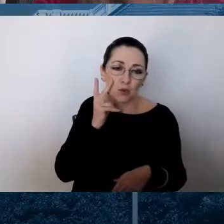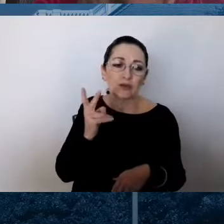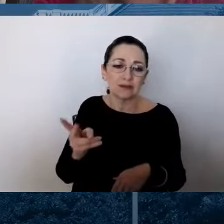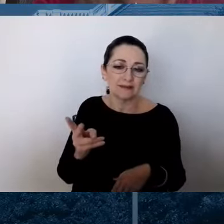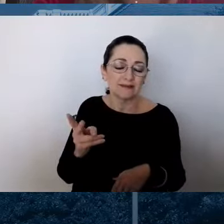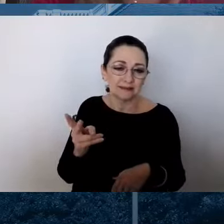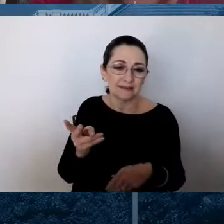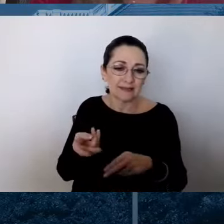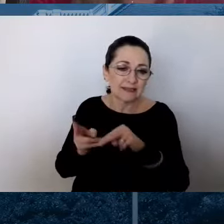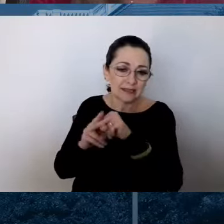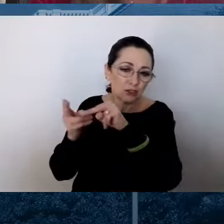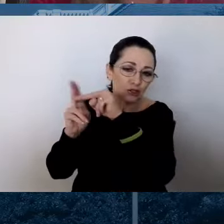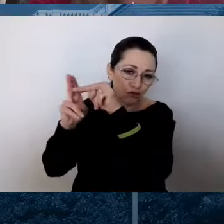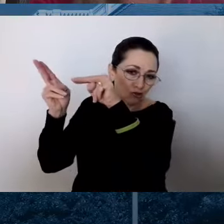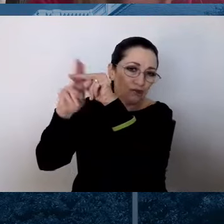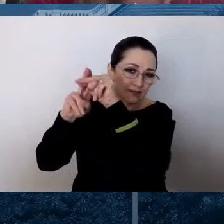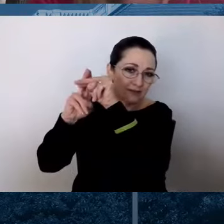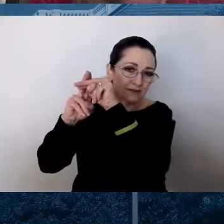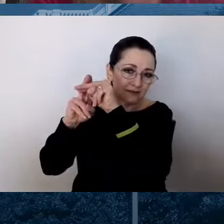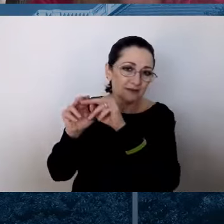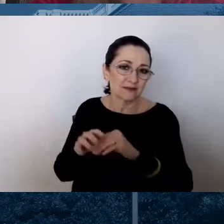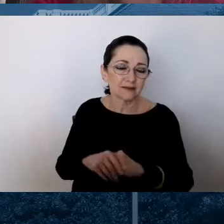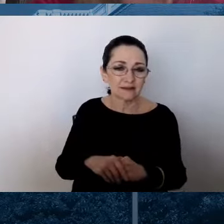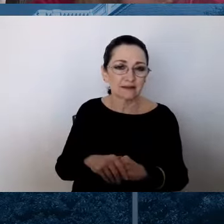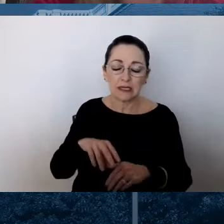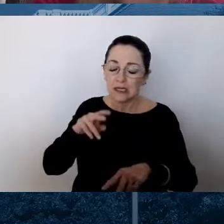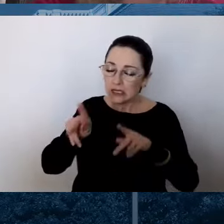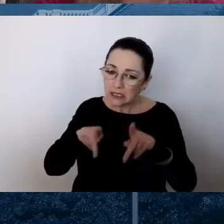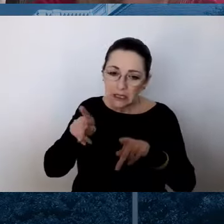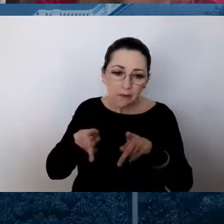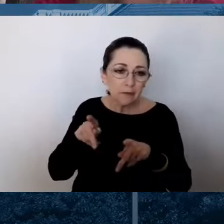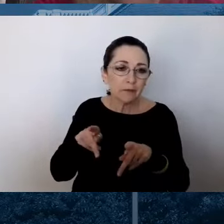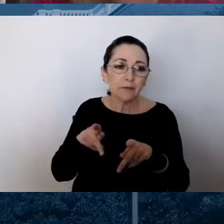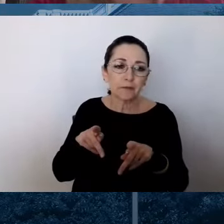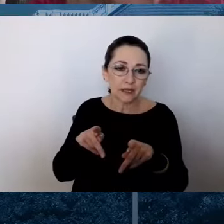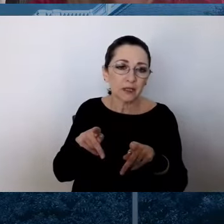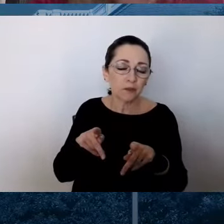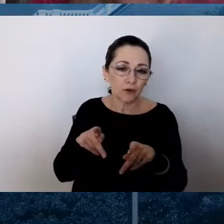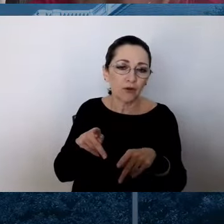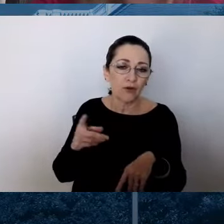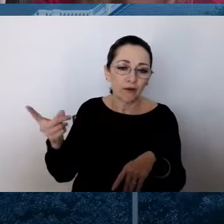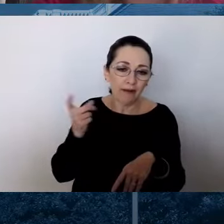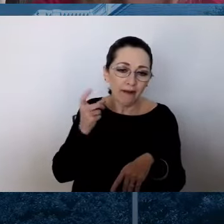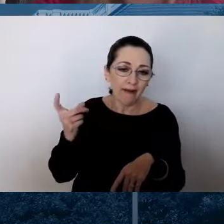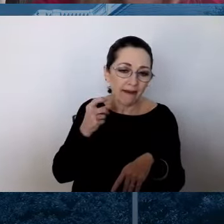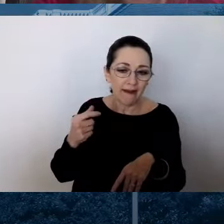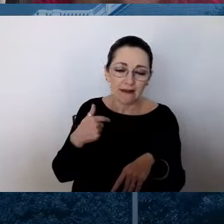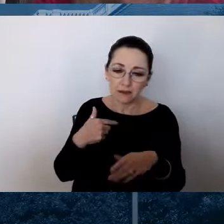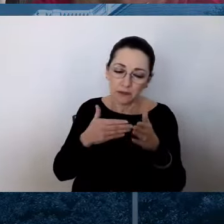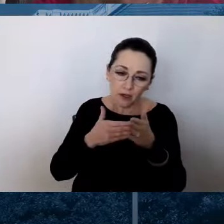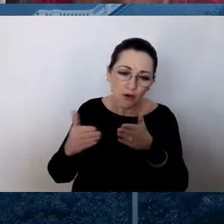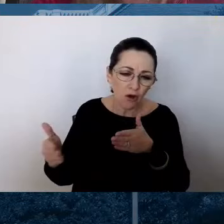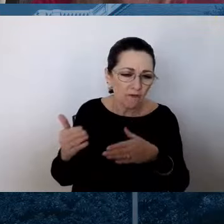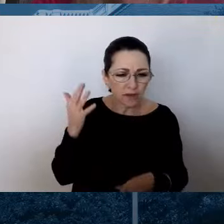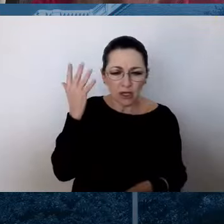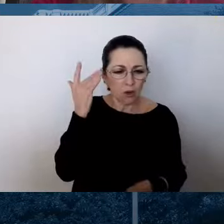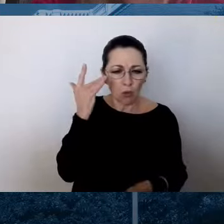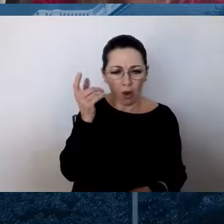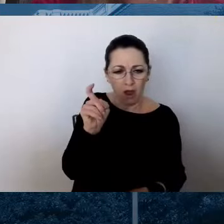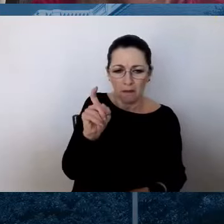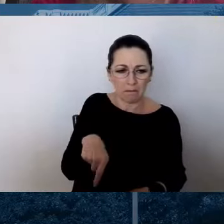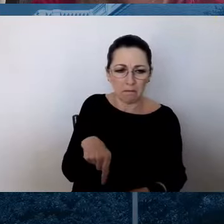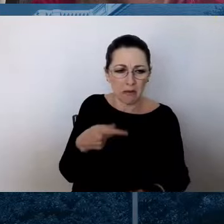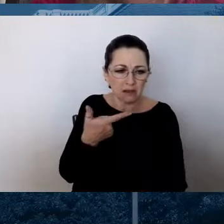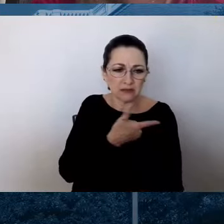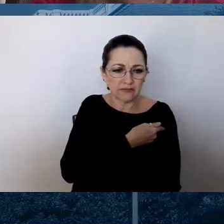continues. People are constantly asking why we hear so much about vaccinating the younger children, and here is why. We